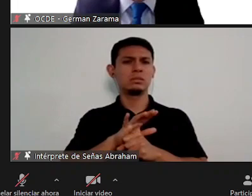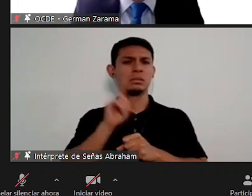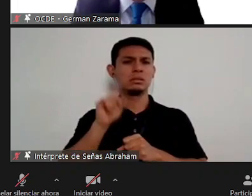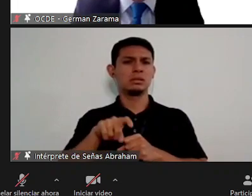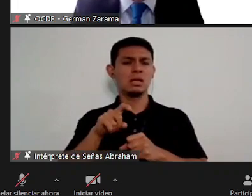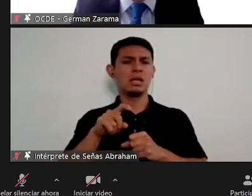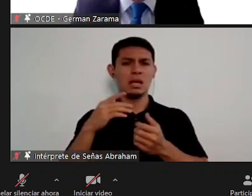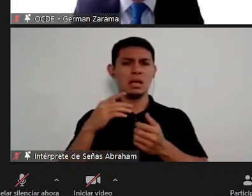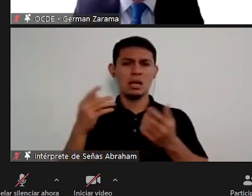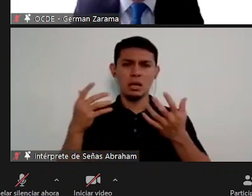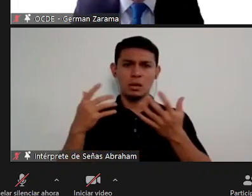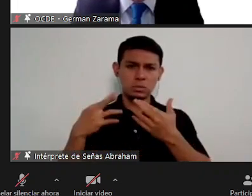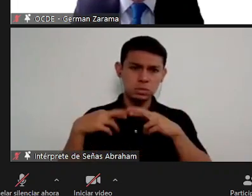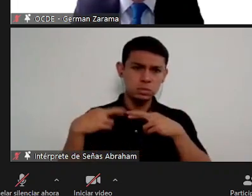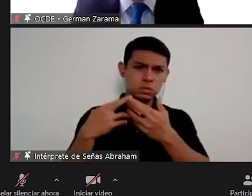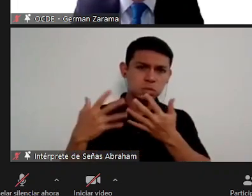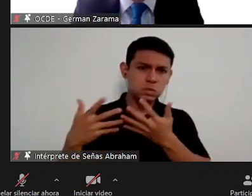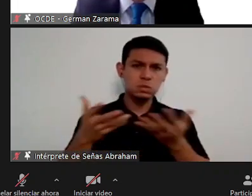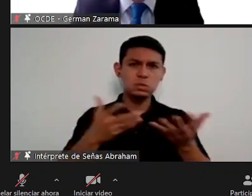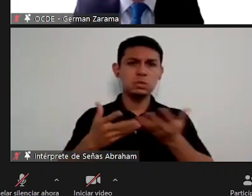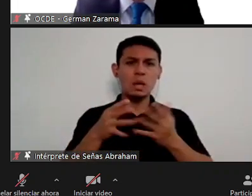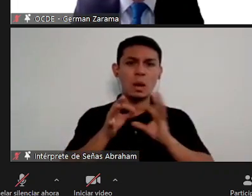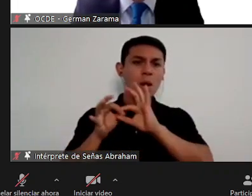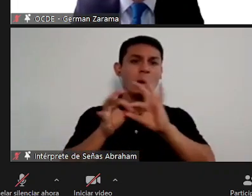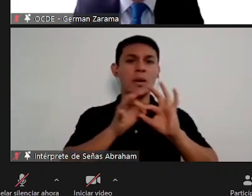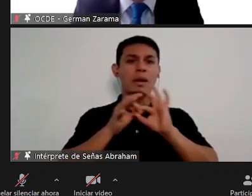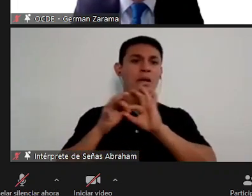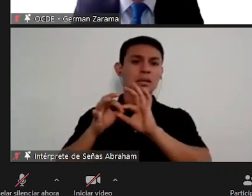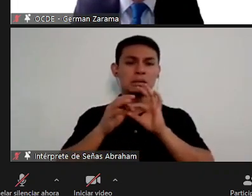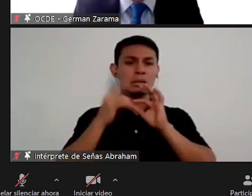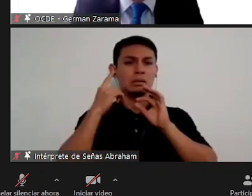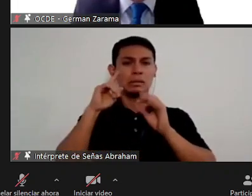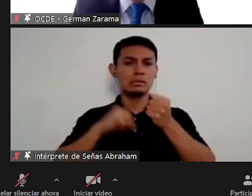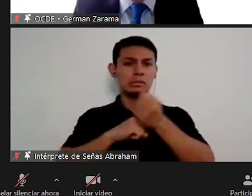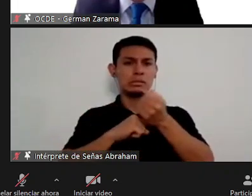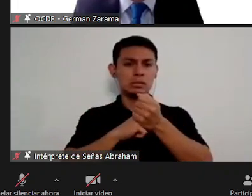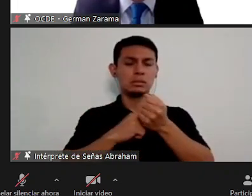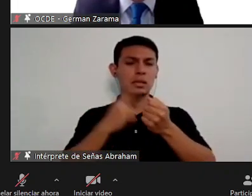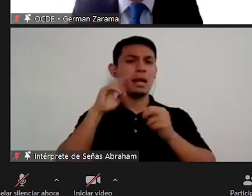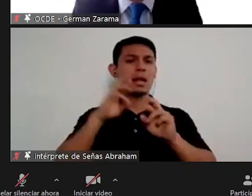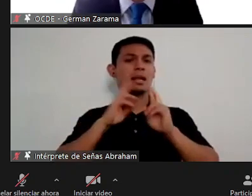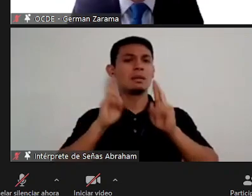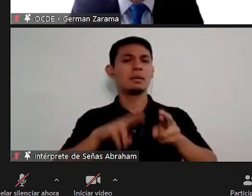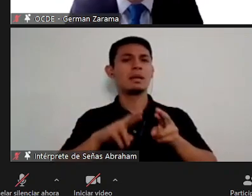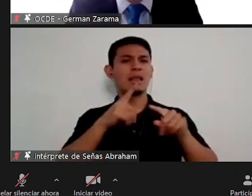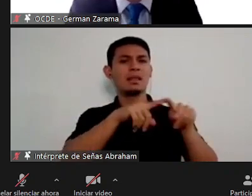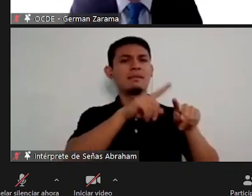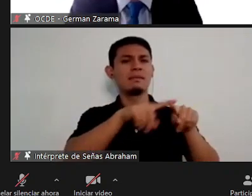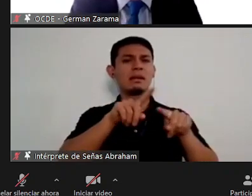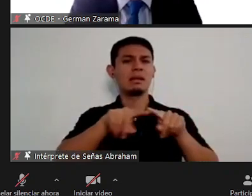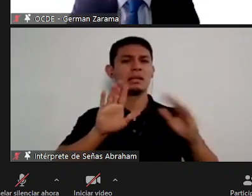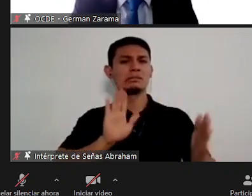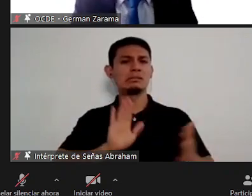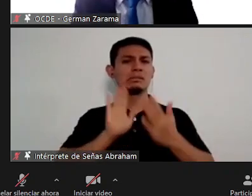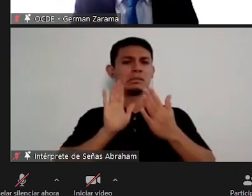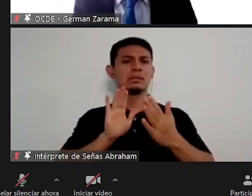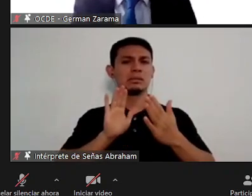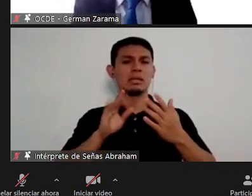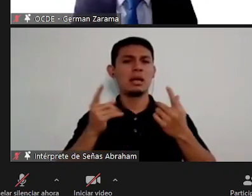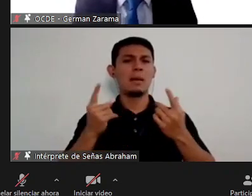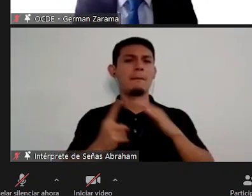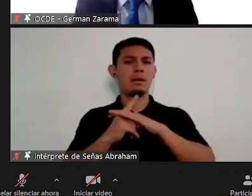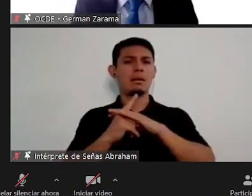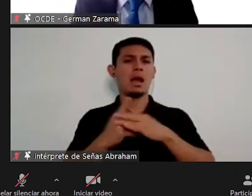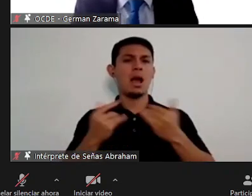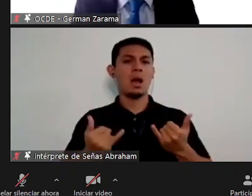presents a platform of collaboration and allows to design ways to prevent to respond to the different challenges